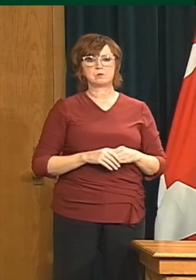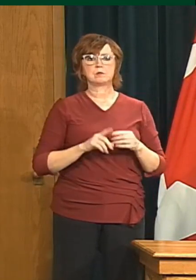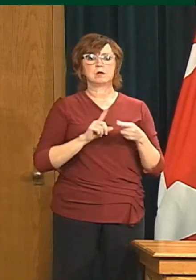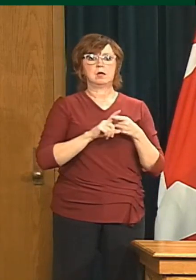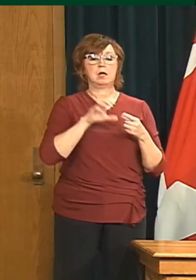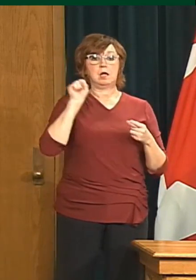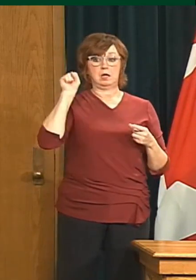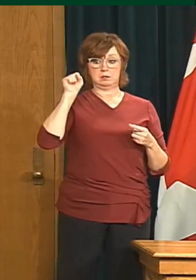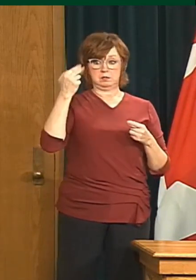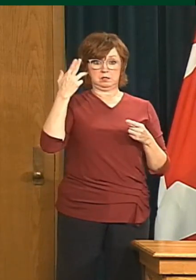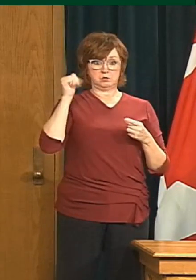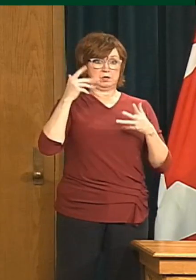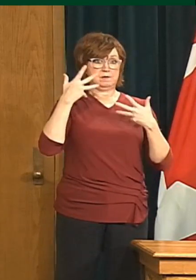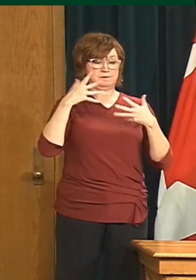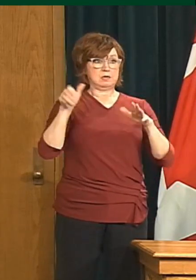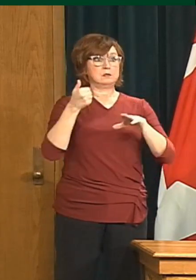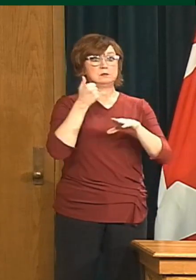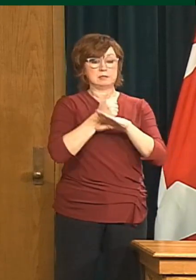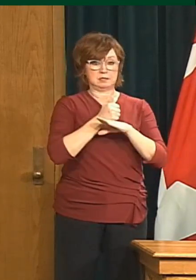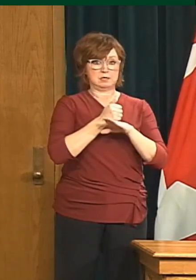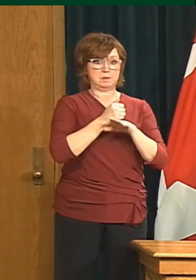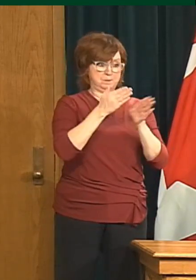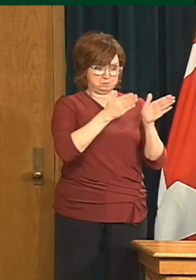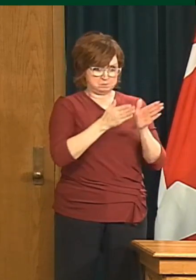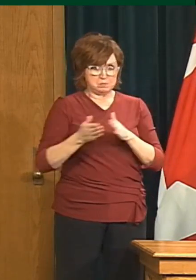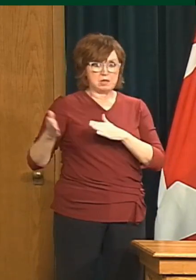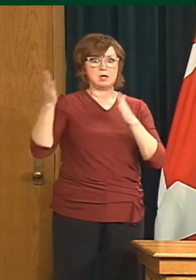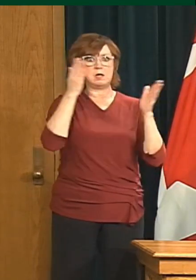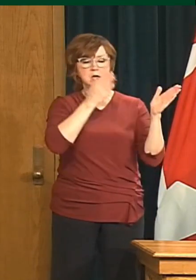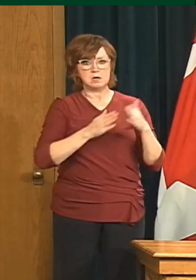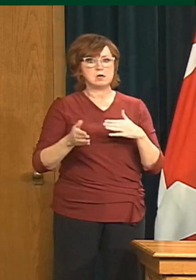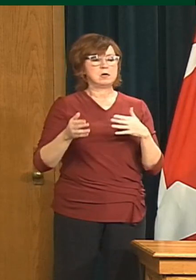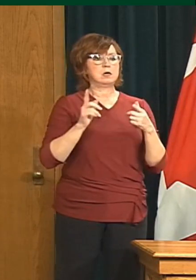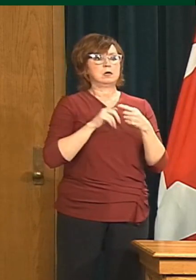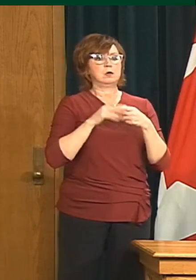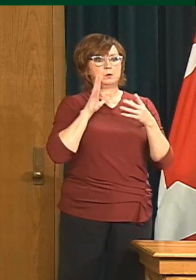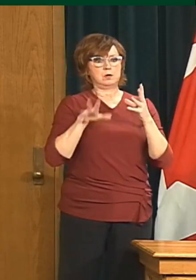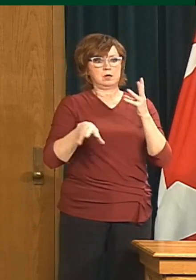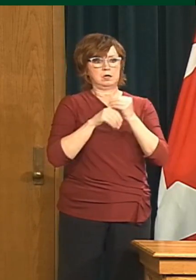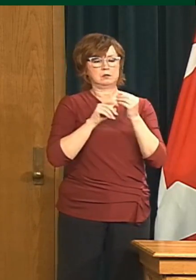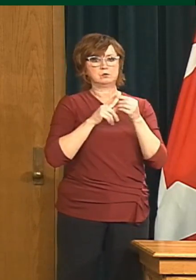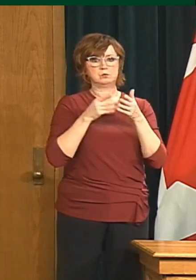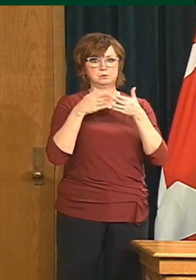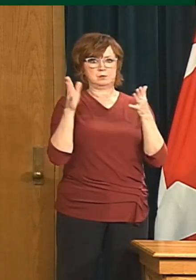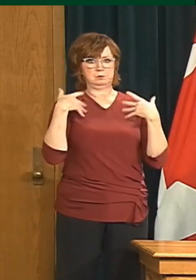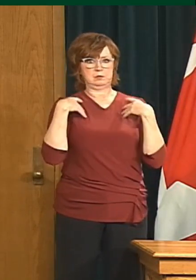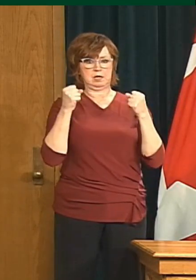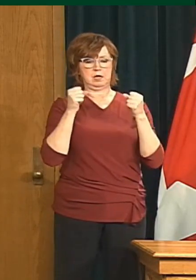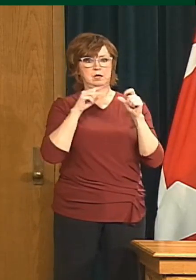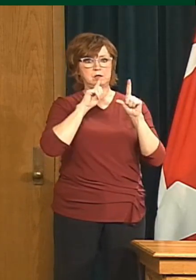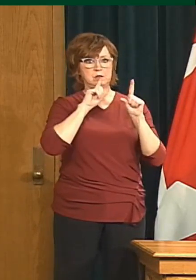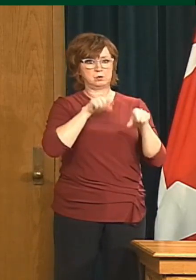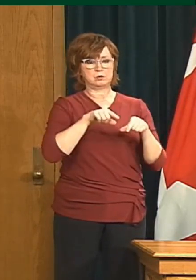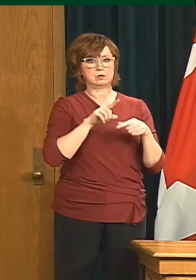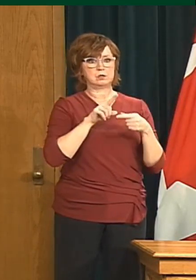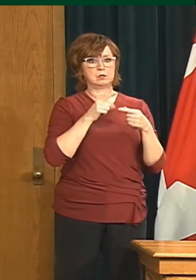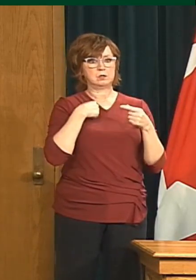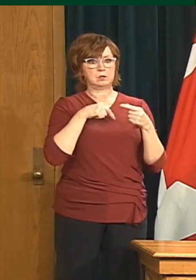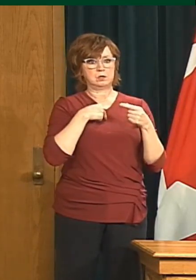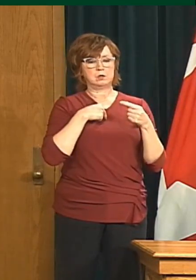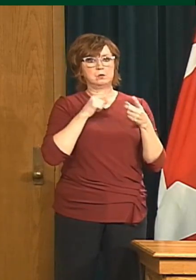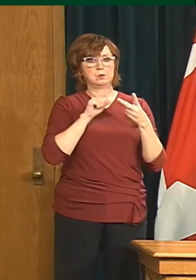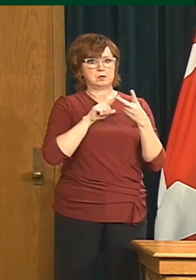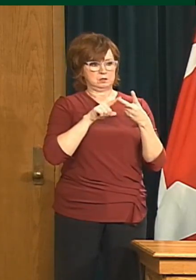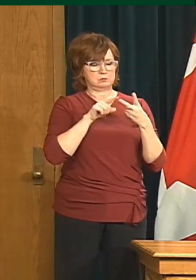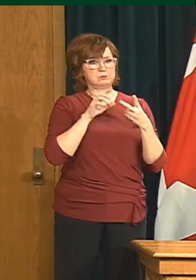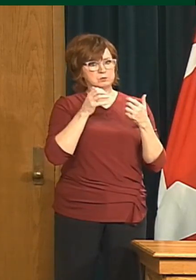SHA has already put in place and that are now being added to the public health order, I think we are trying to strive as much as